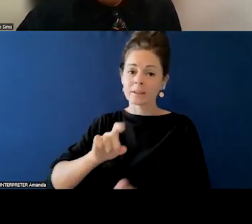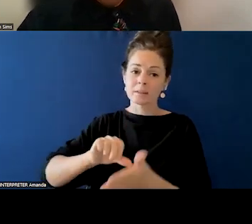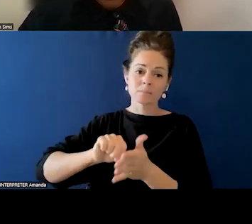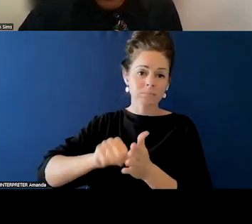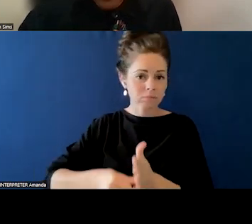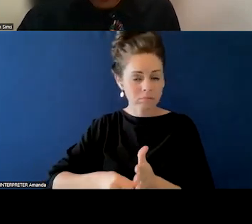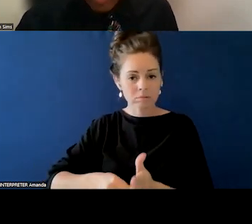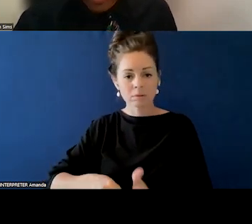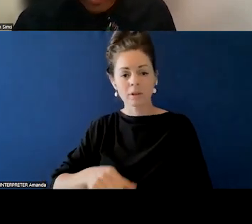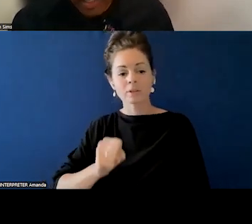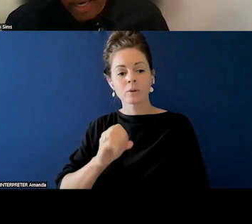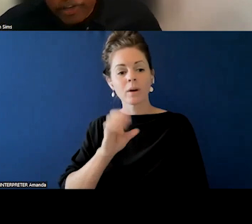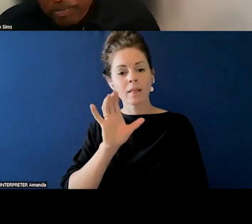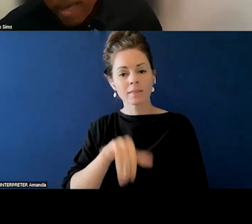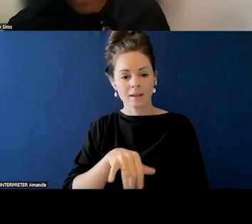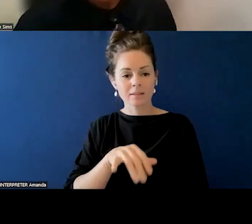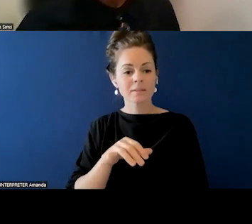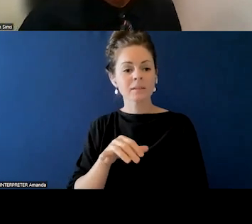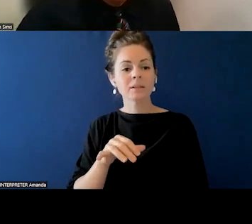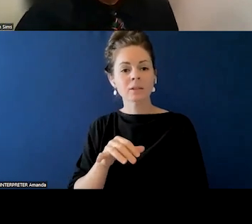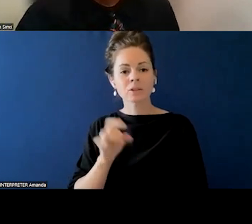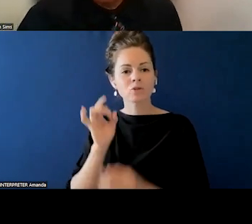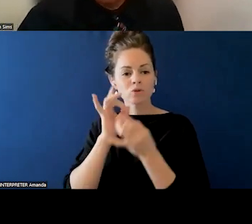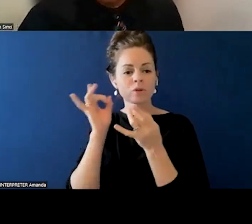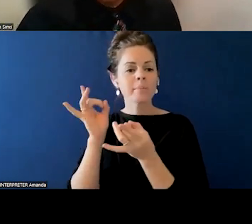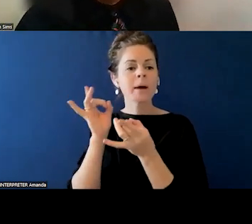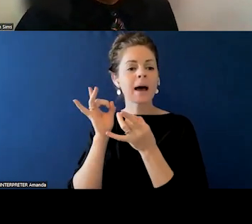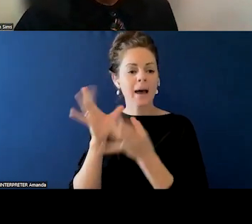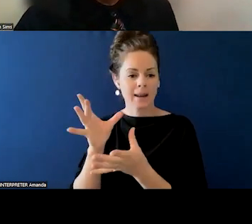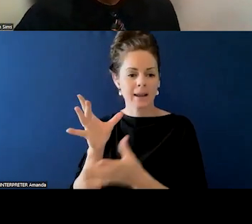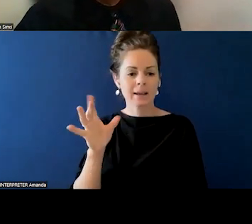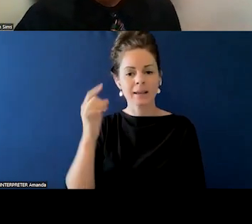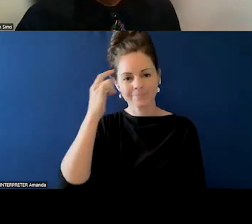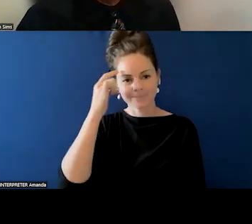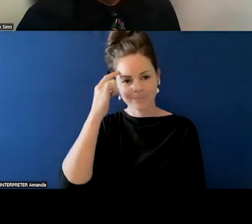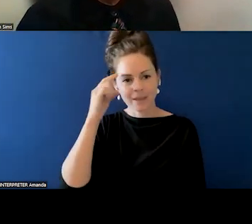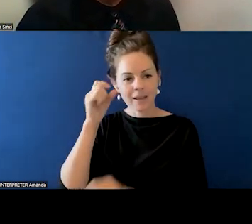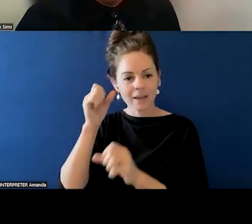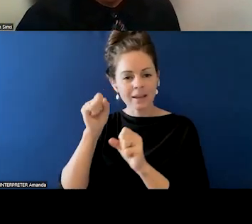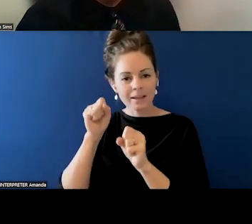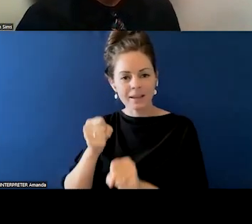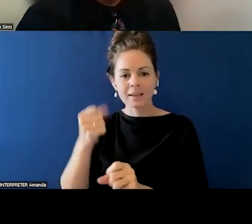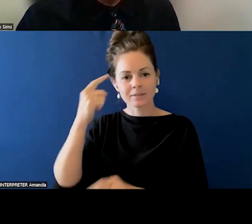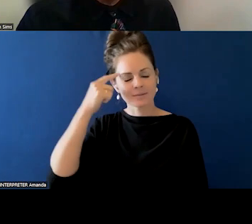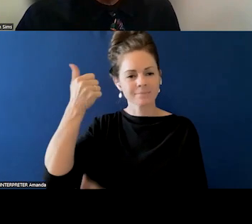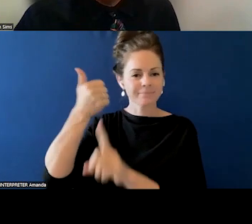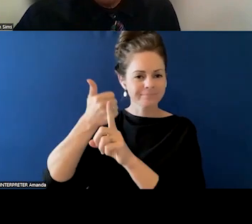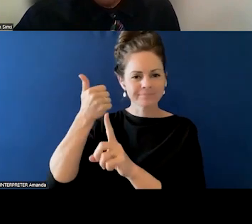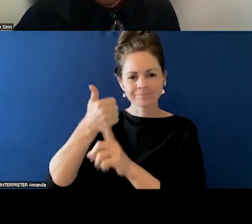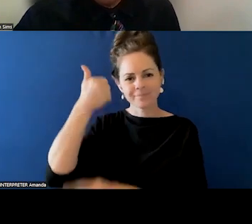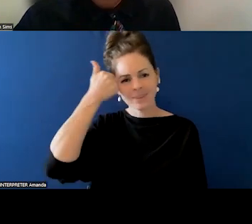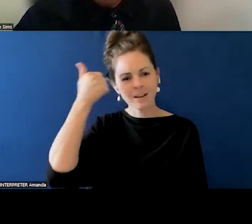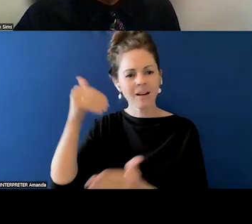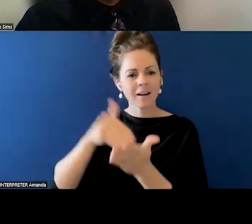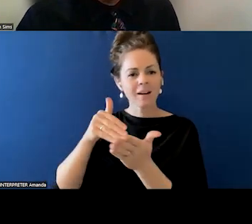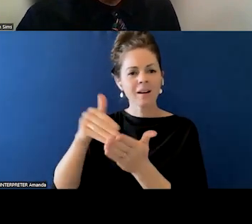of which is this chronic traumatic encephalopathy that can occur with just repeated blows to the head. And we know in football